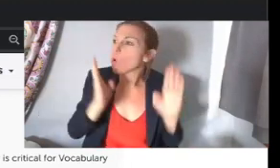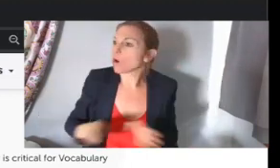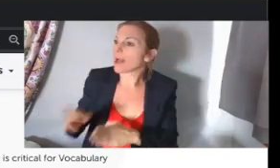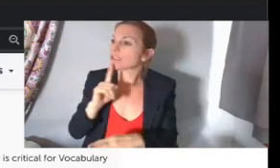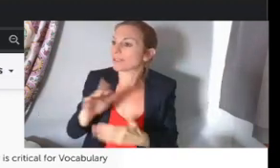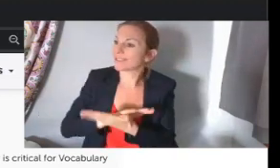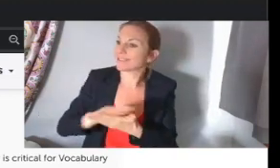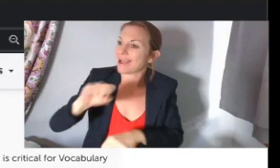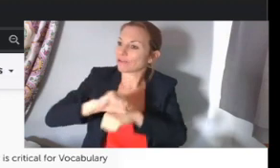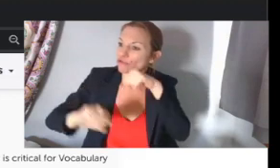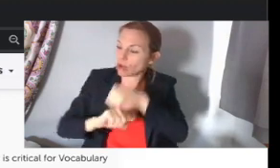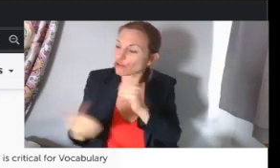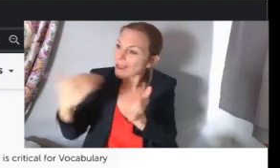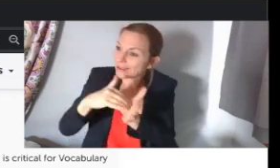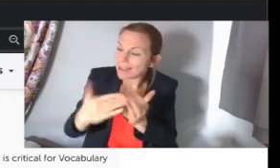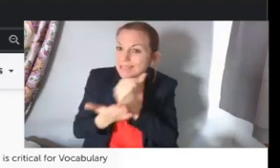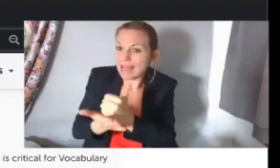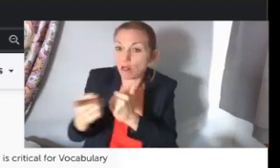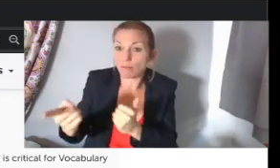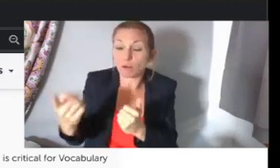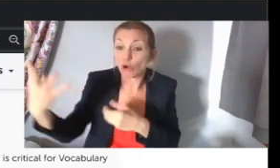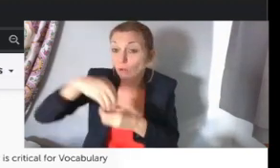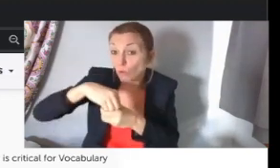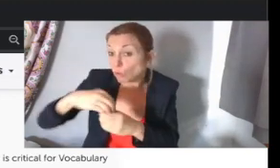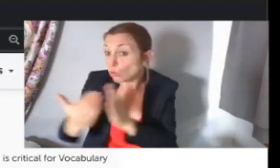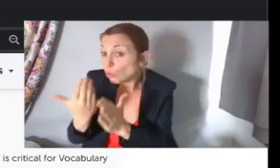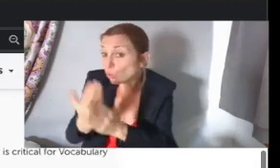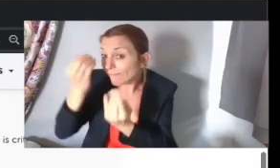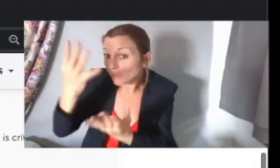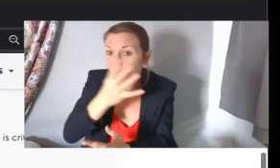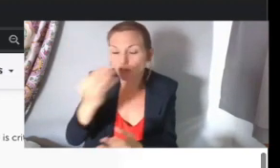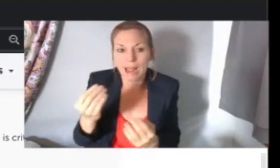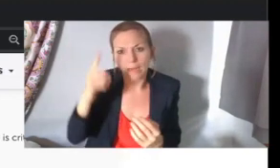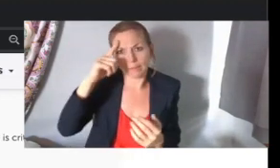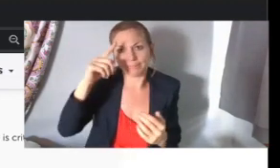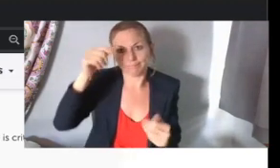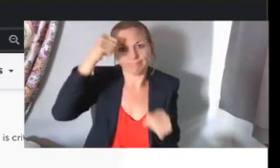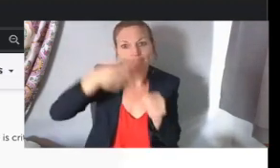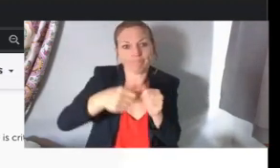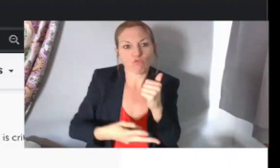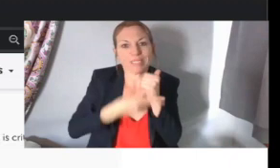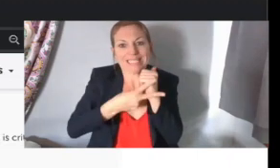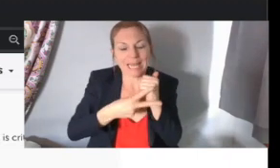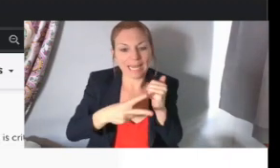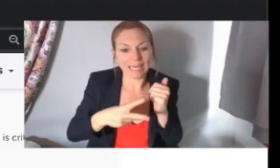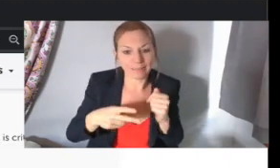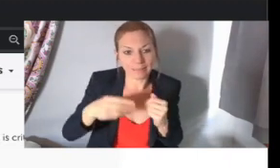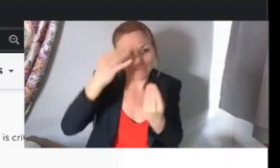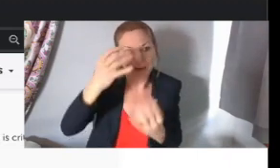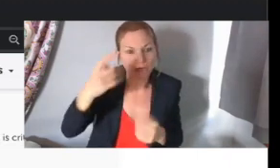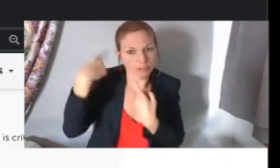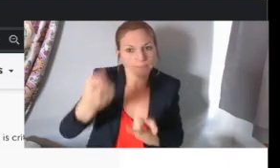and to incorporate new information. So we're going to add that here. I also think that Gallery Walk might